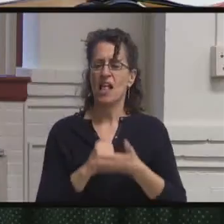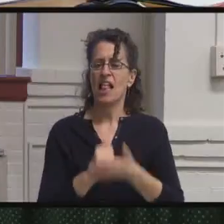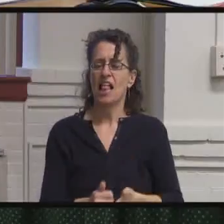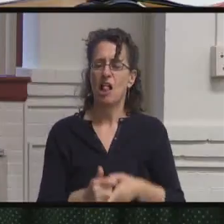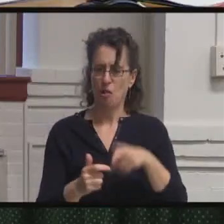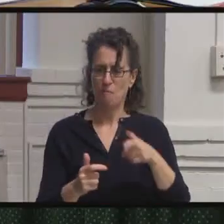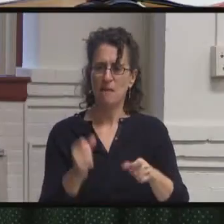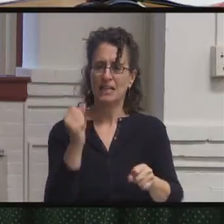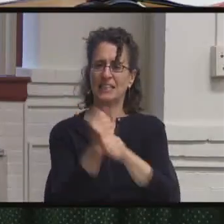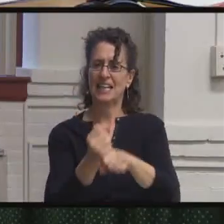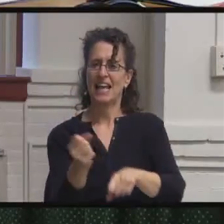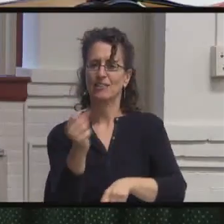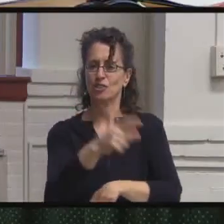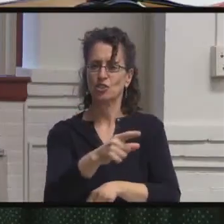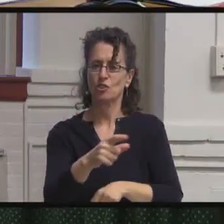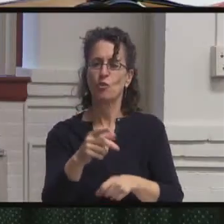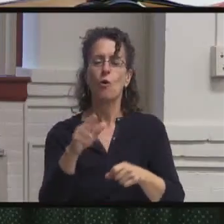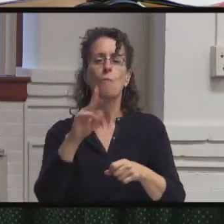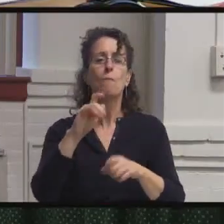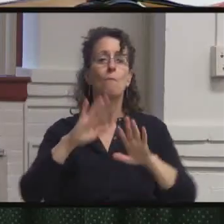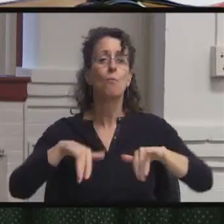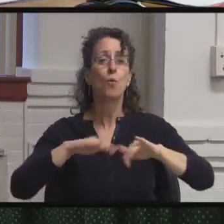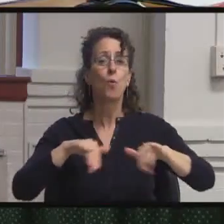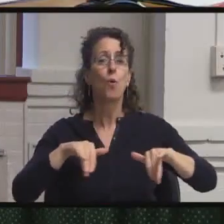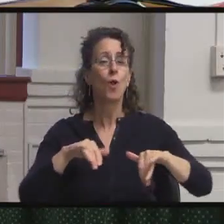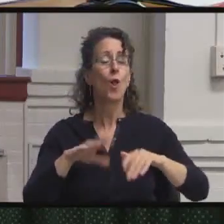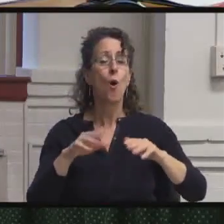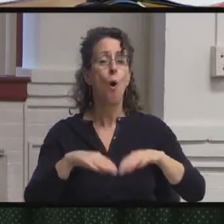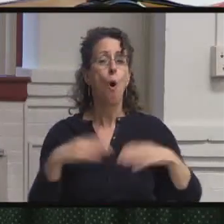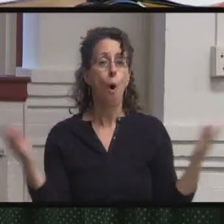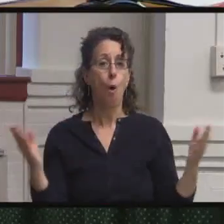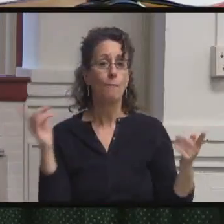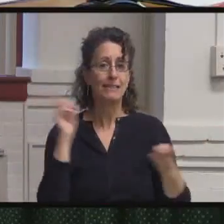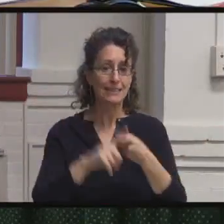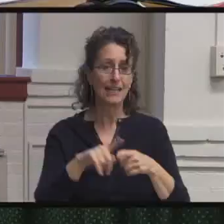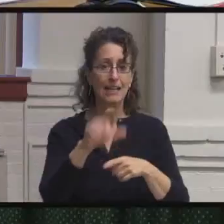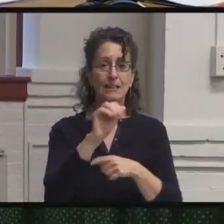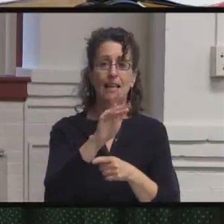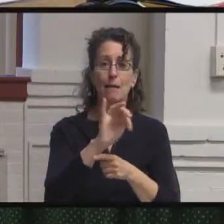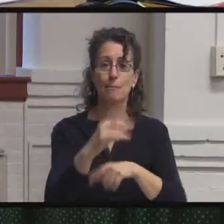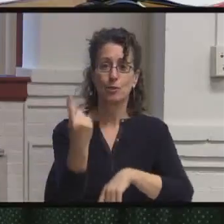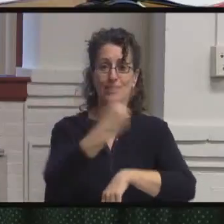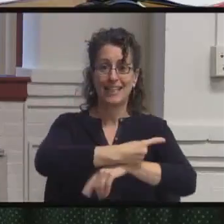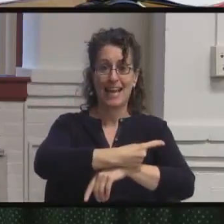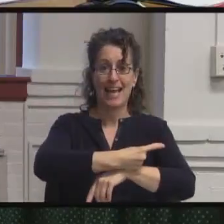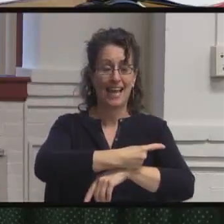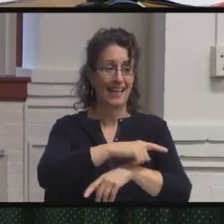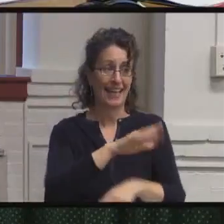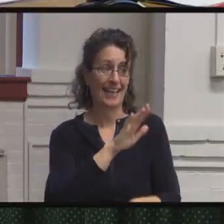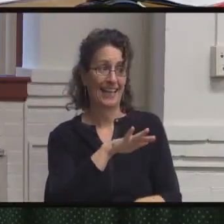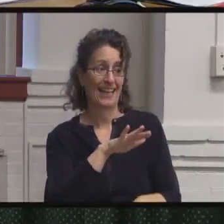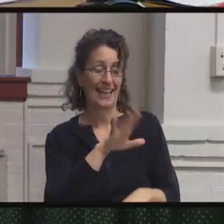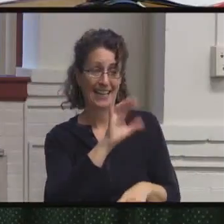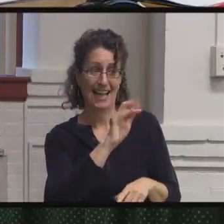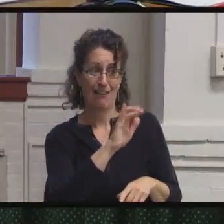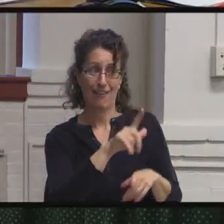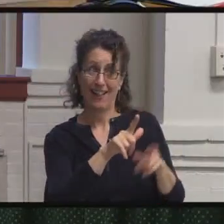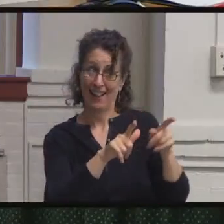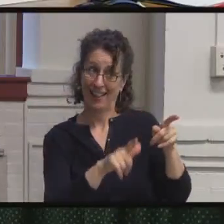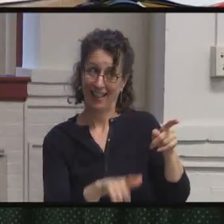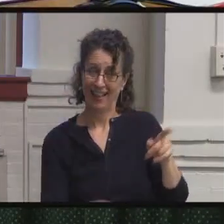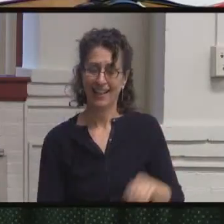we go. Jumping columns. And a way to keep Carol happy. Well, we fix that leak. We closed that